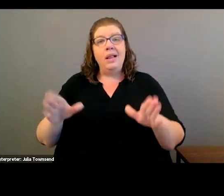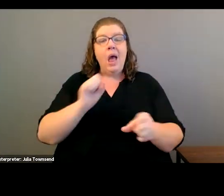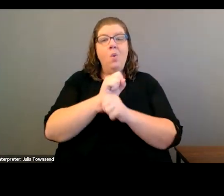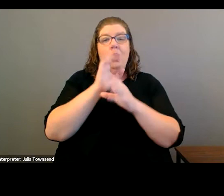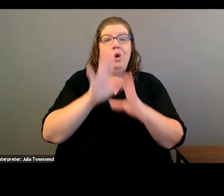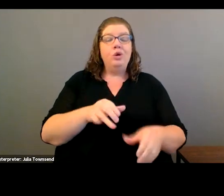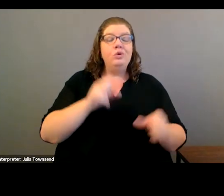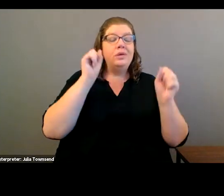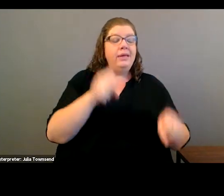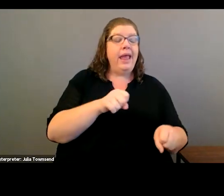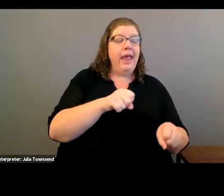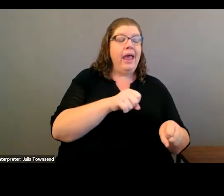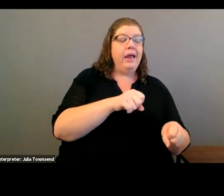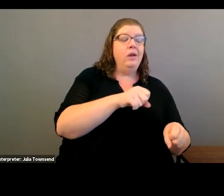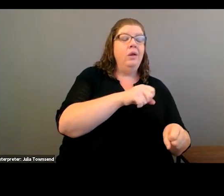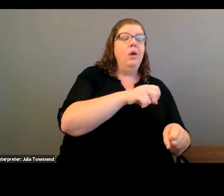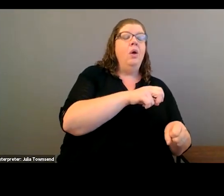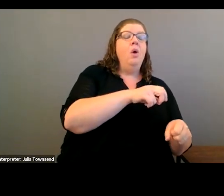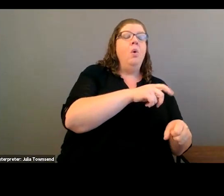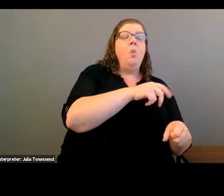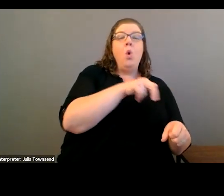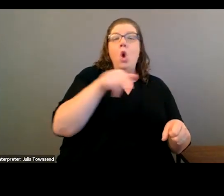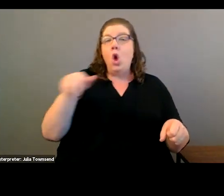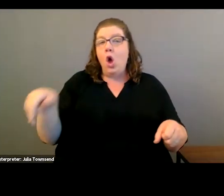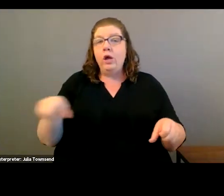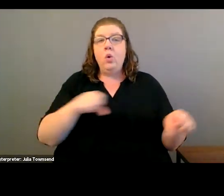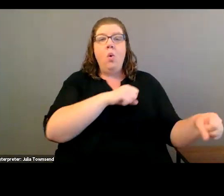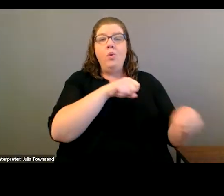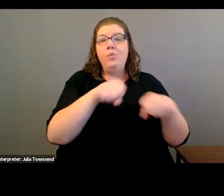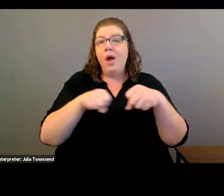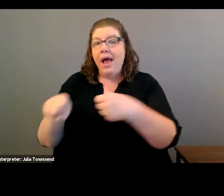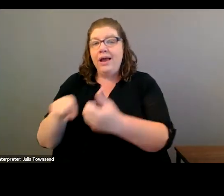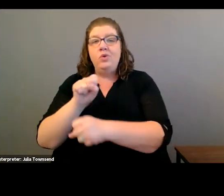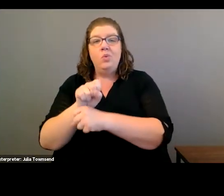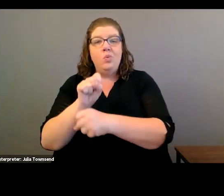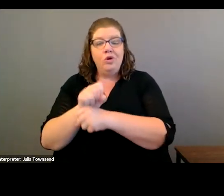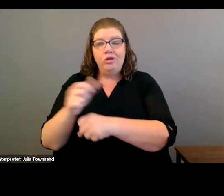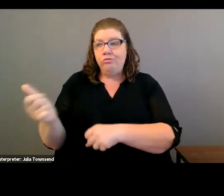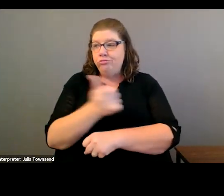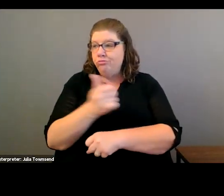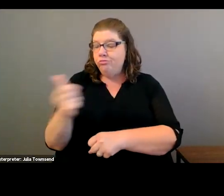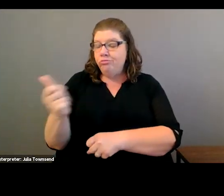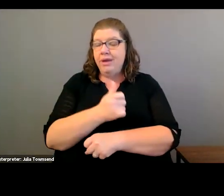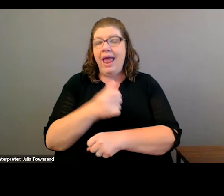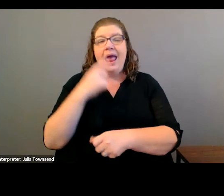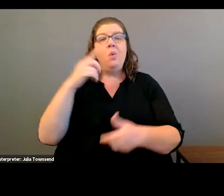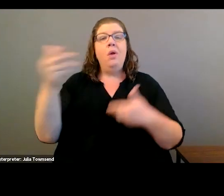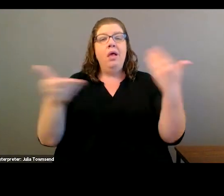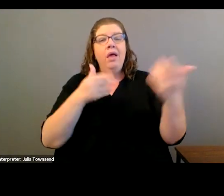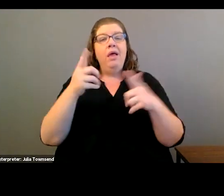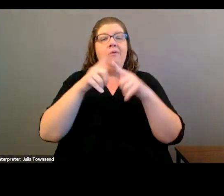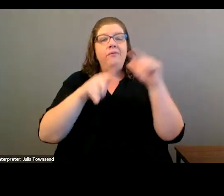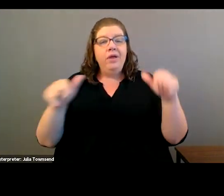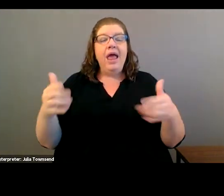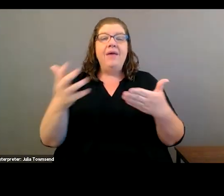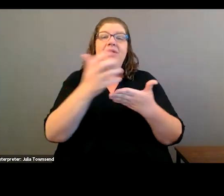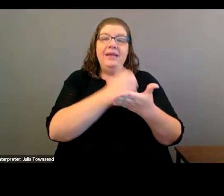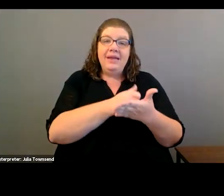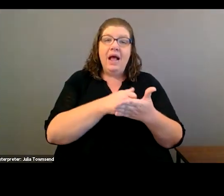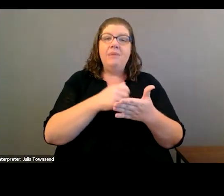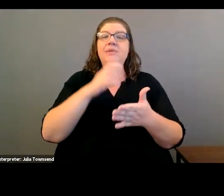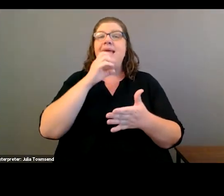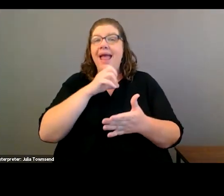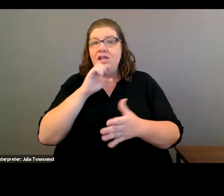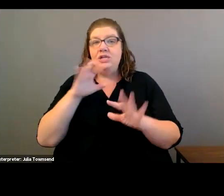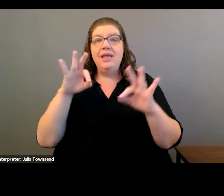work, and it will accommodate a variety of incomes, ages, and family types. Every year,